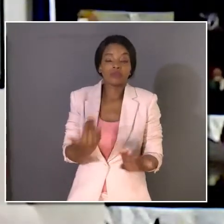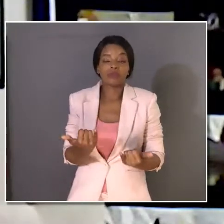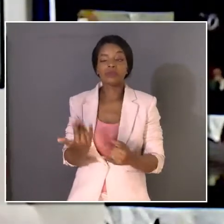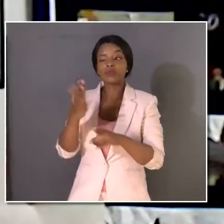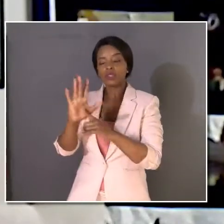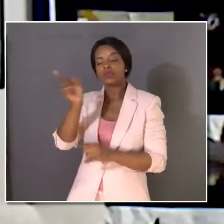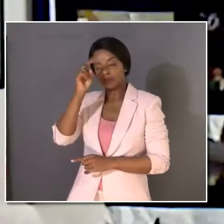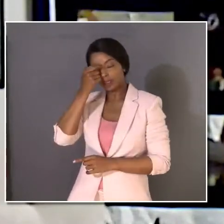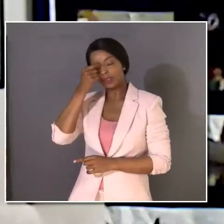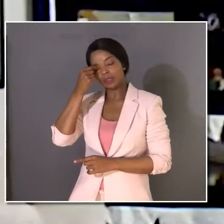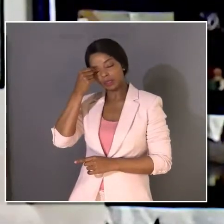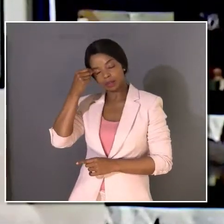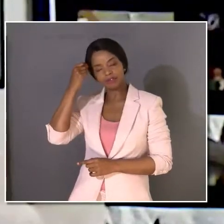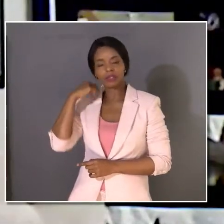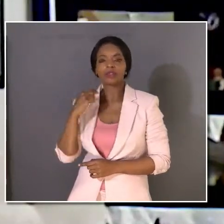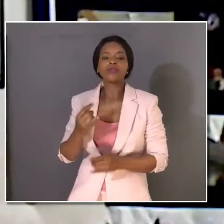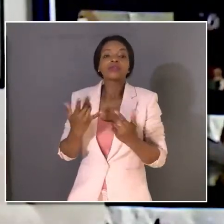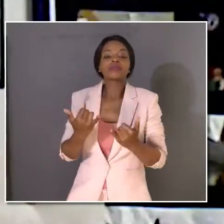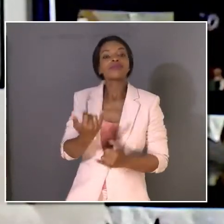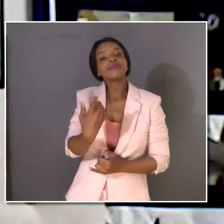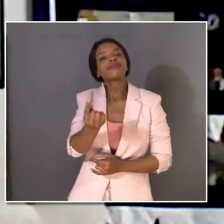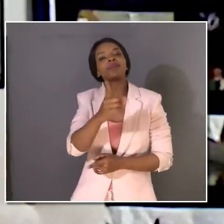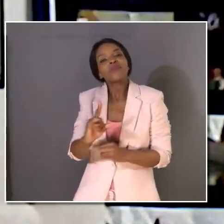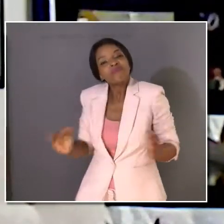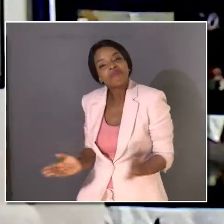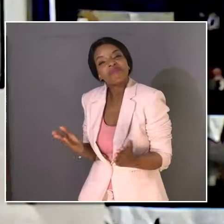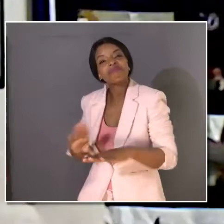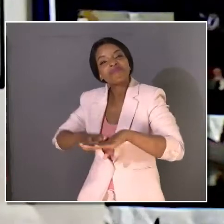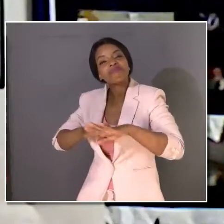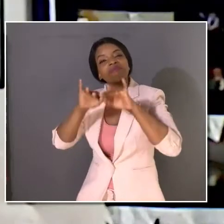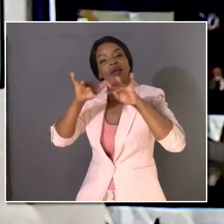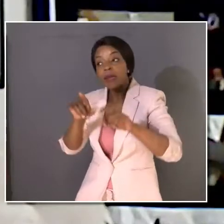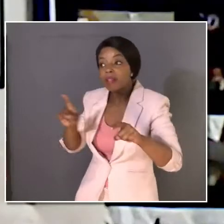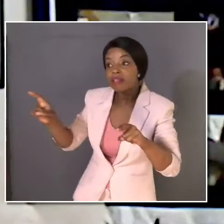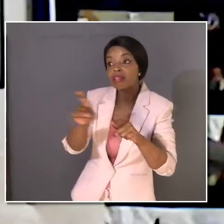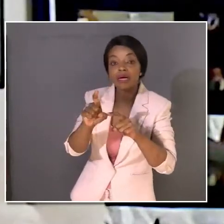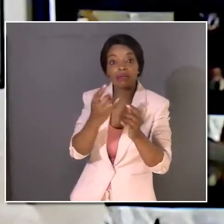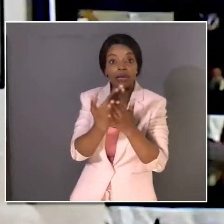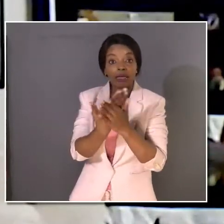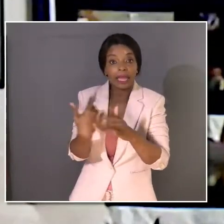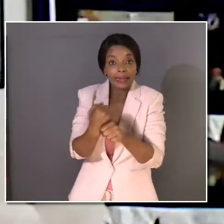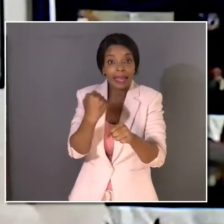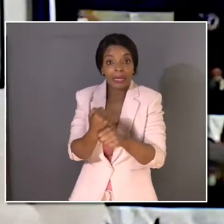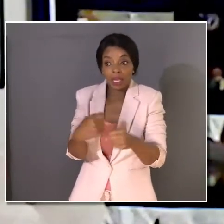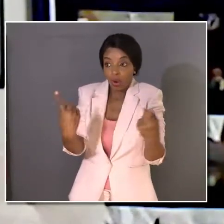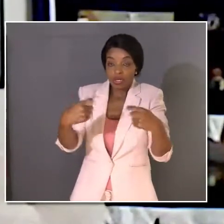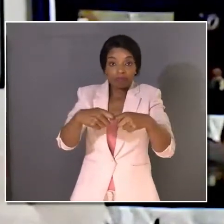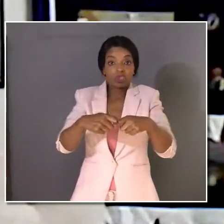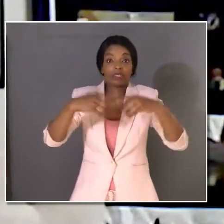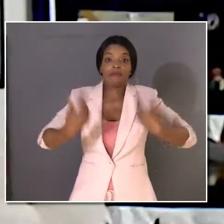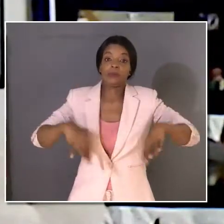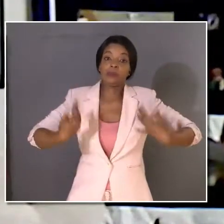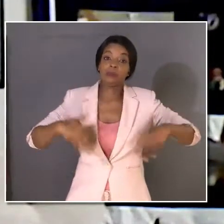highlight this important issue and encourage others to make similar contributions in this truly deserving